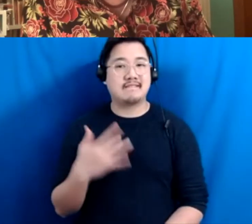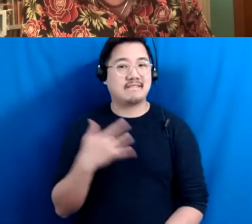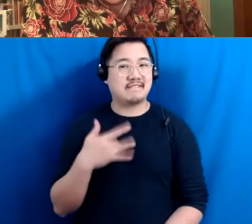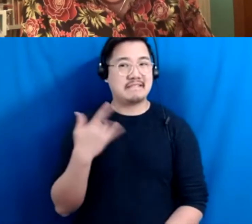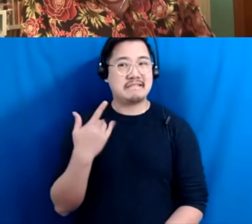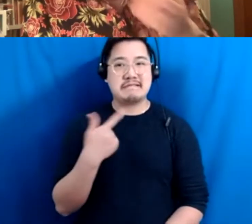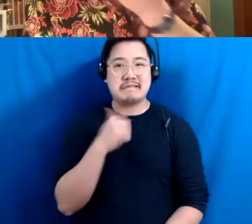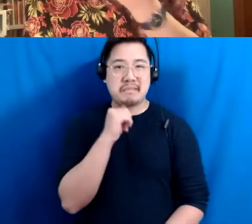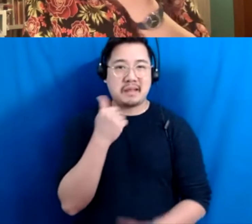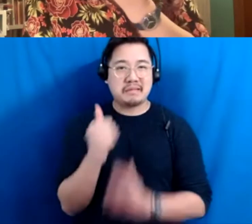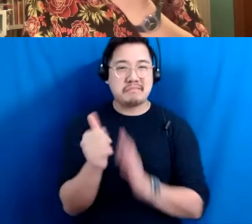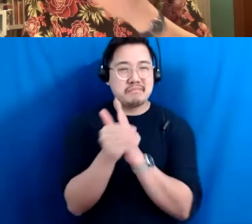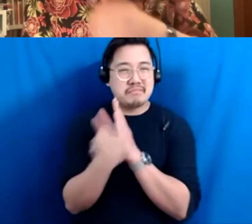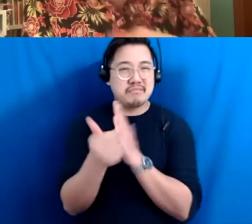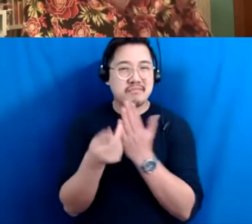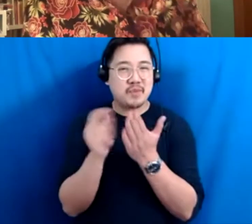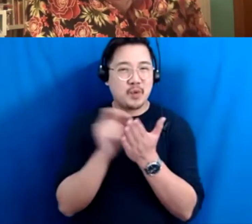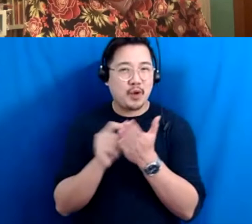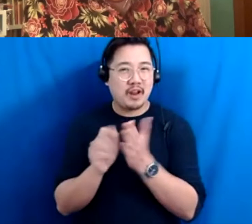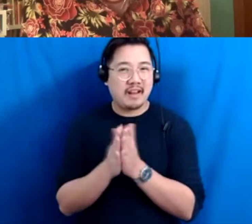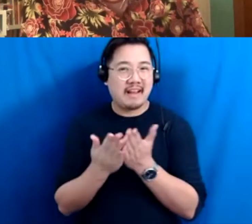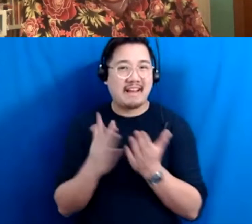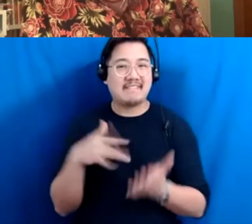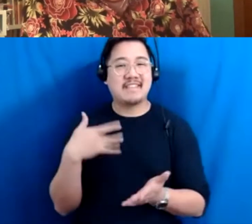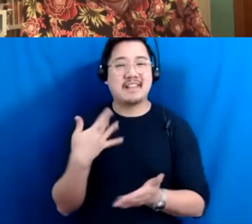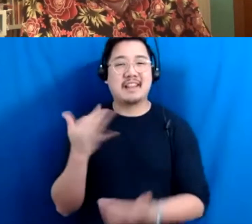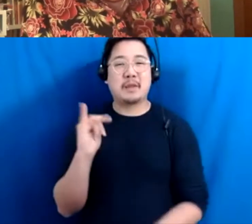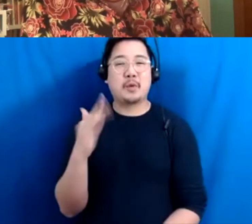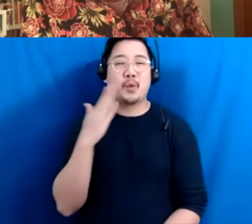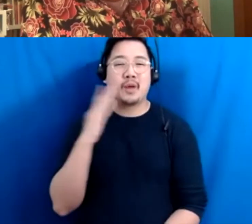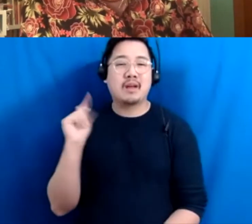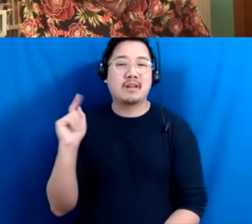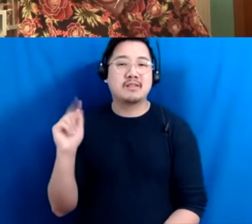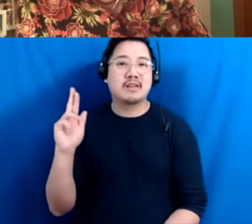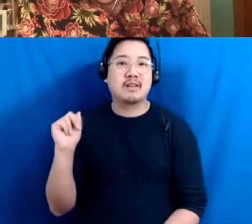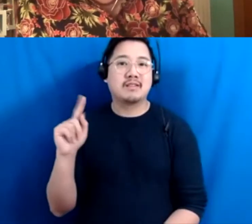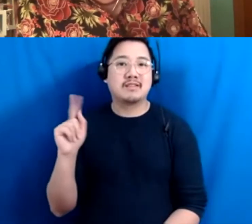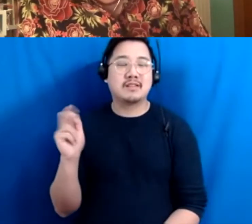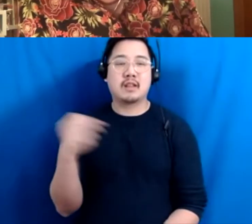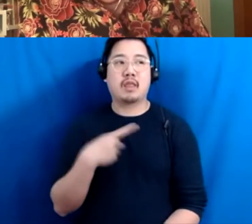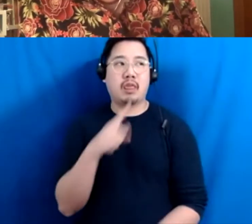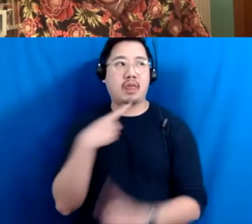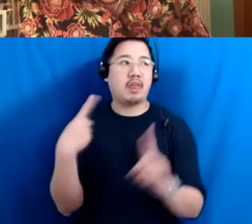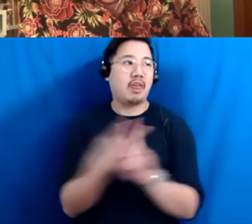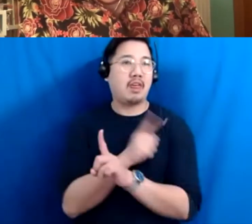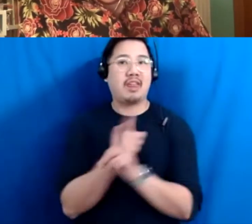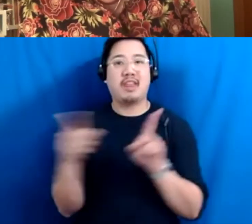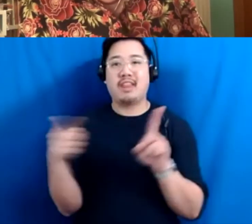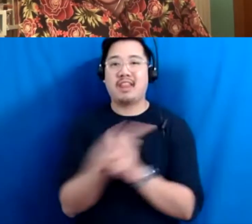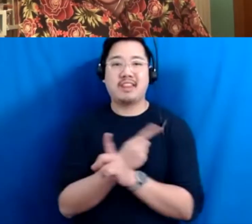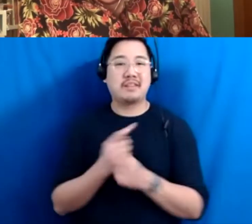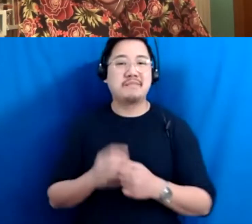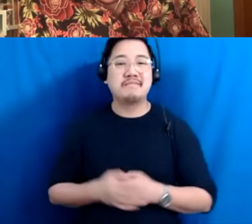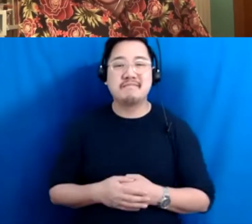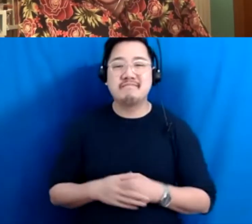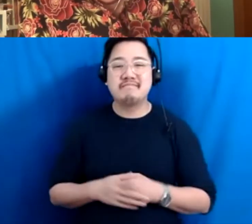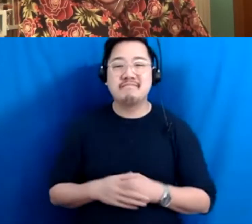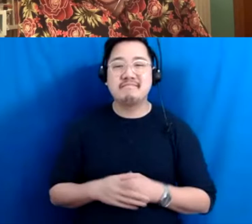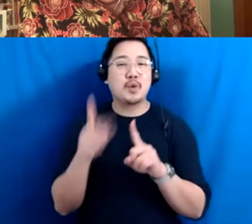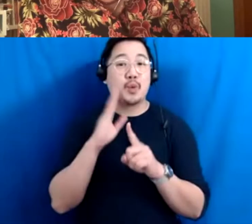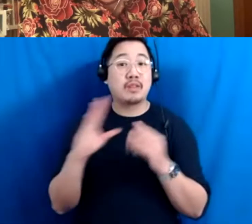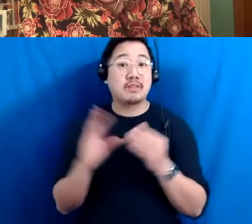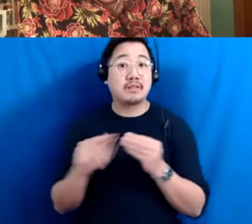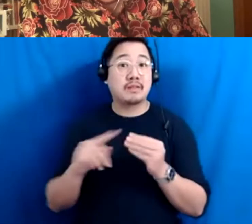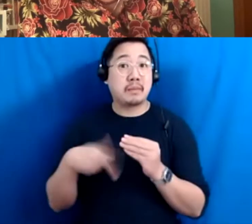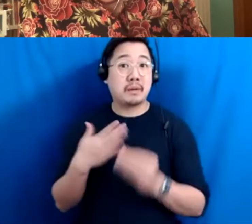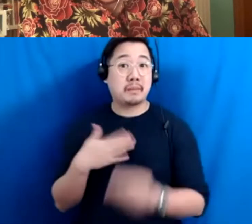writing of novels. I mostly feel like Tarzan swinging from vine to vine. What I will say about my own journey is